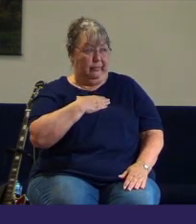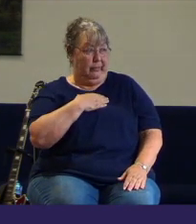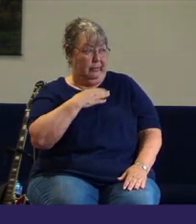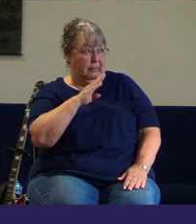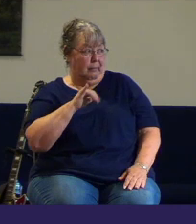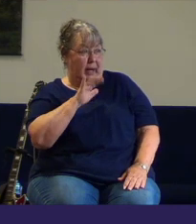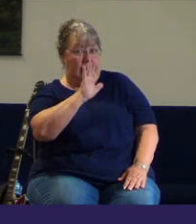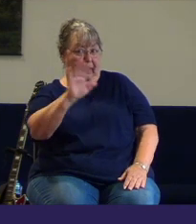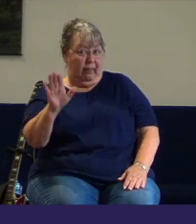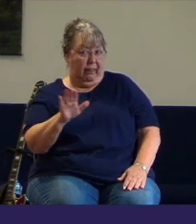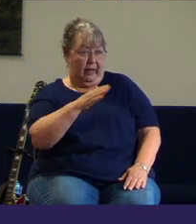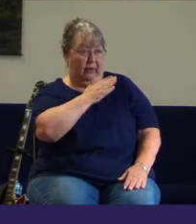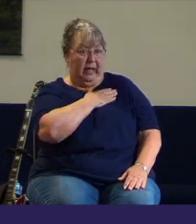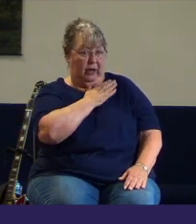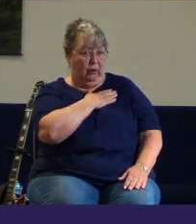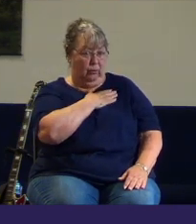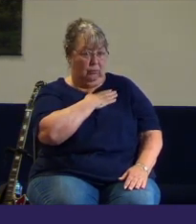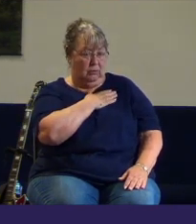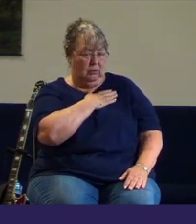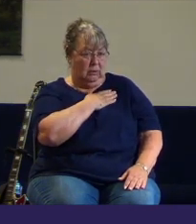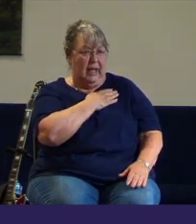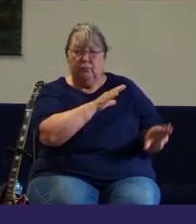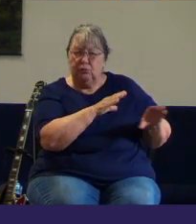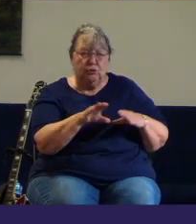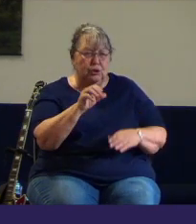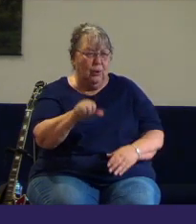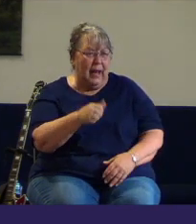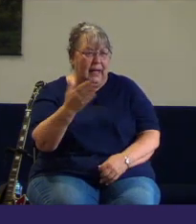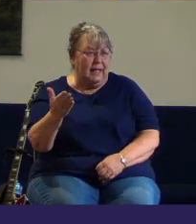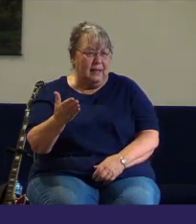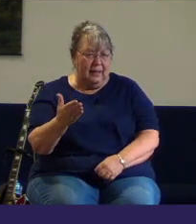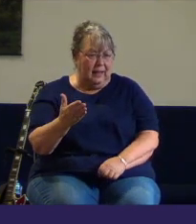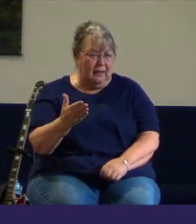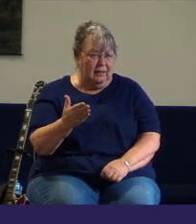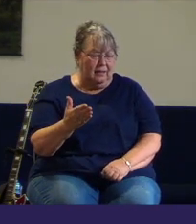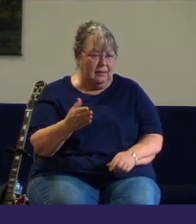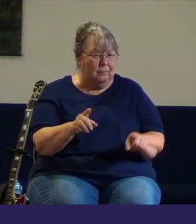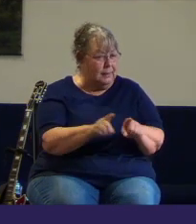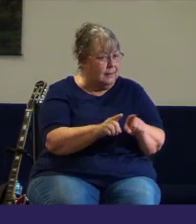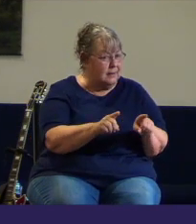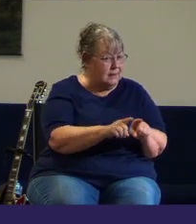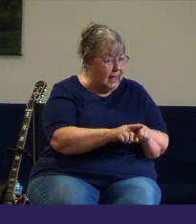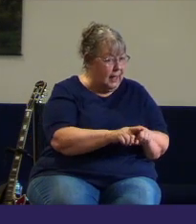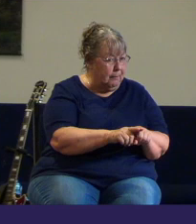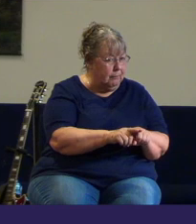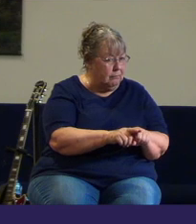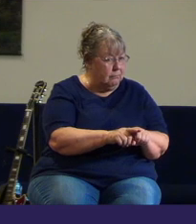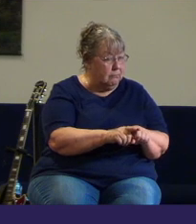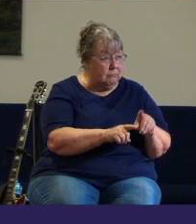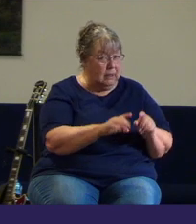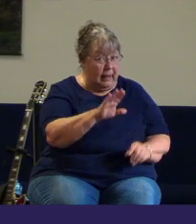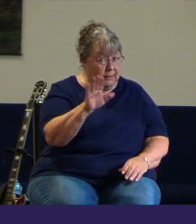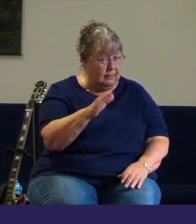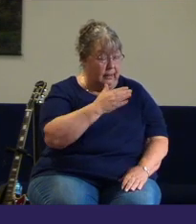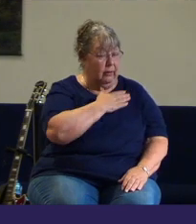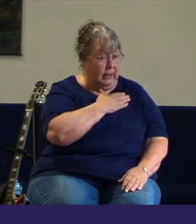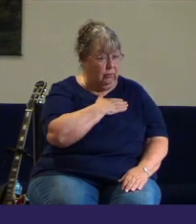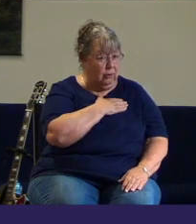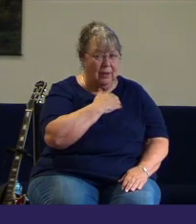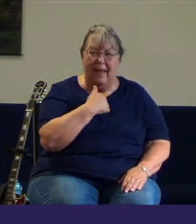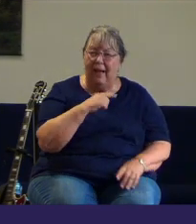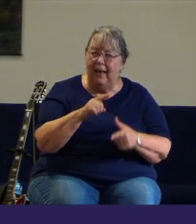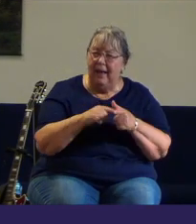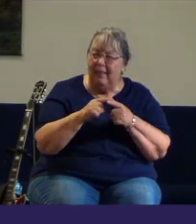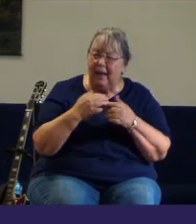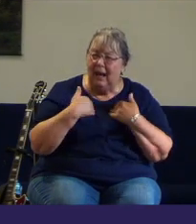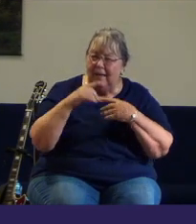anything to be if possible. And then I asked the question that came to me